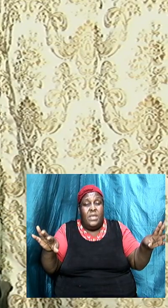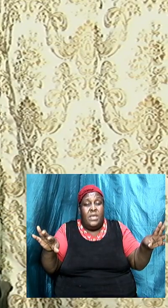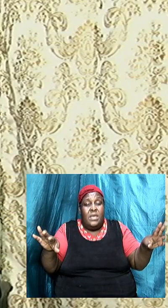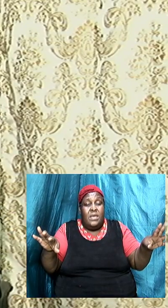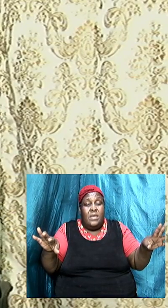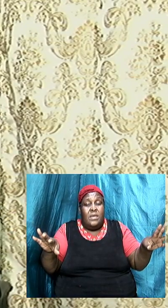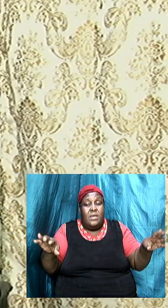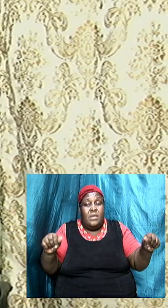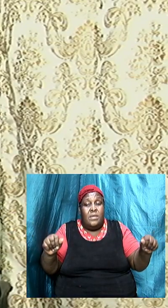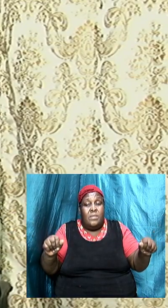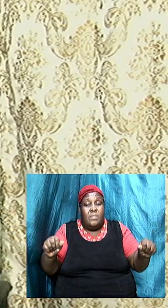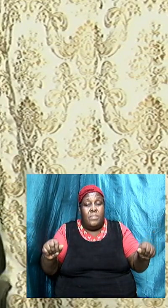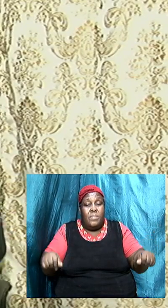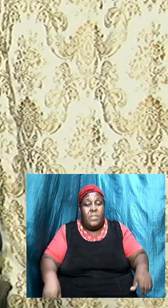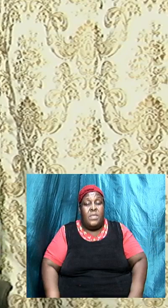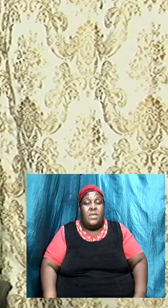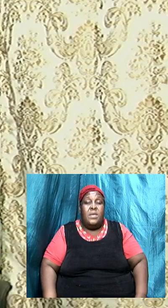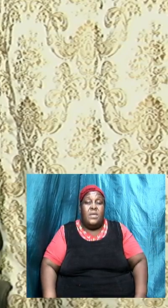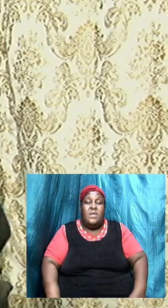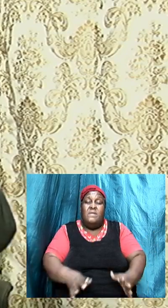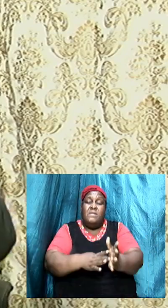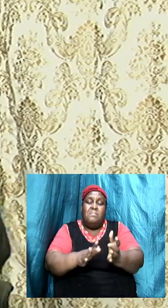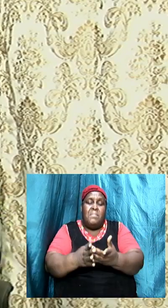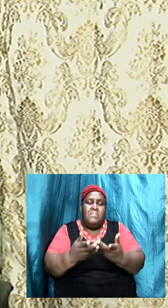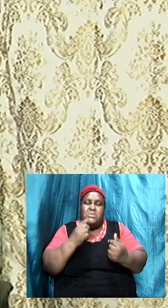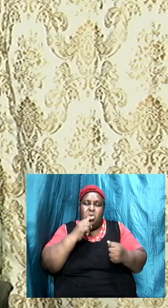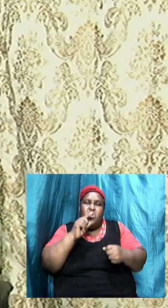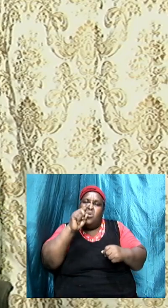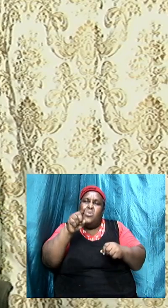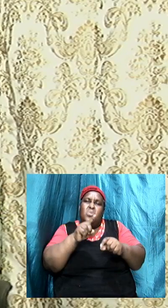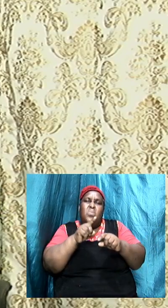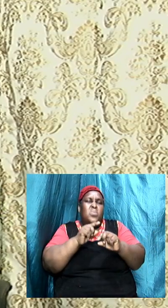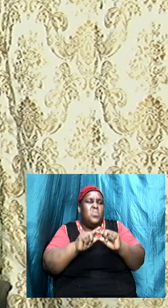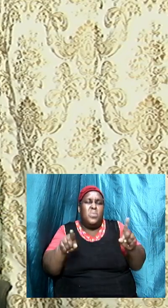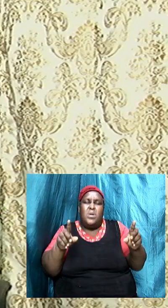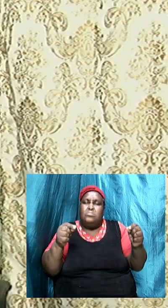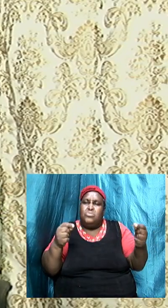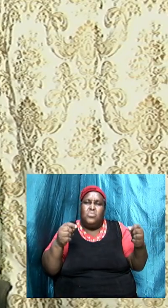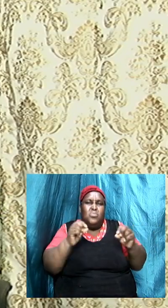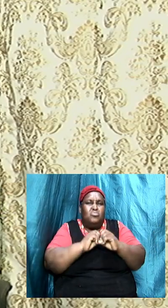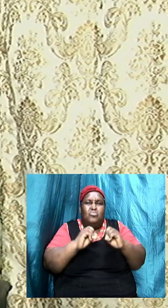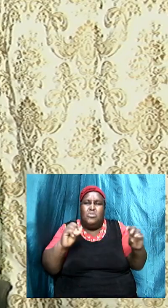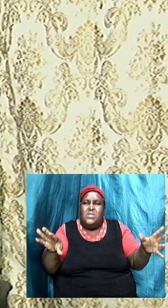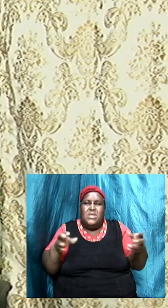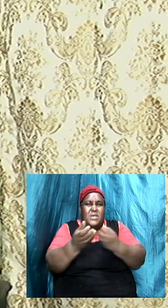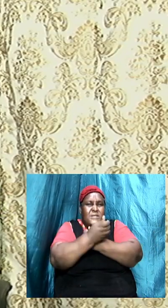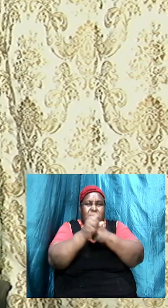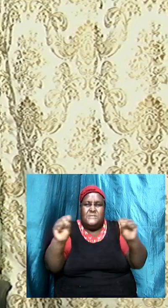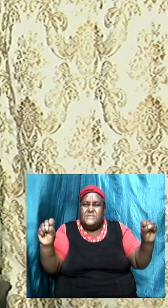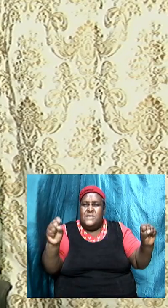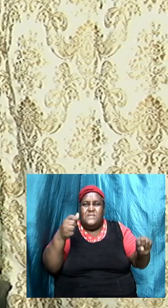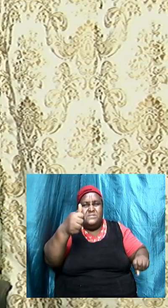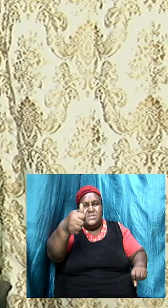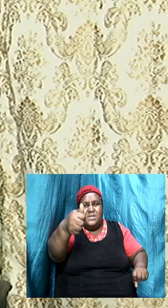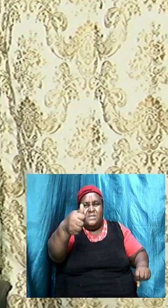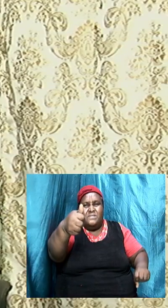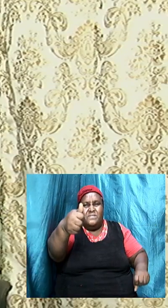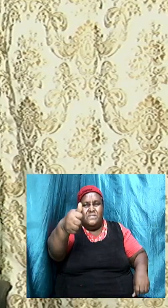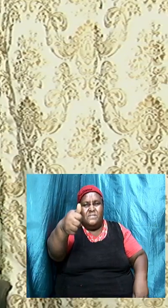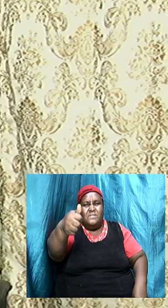Ephesians 2 verses 8 and 9. But if the Bible says that you can't do anything to save yourself,